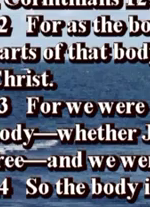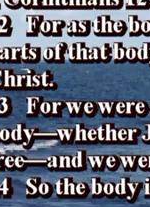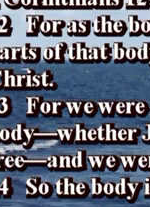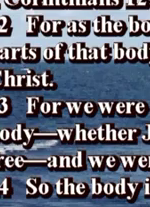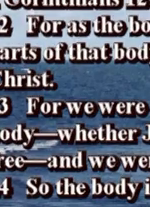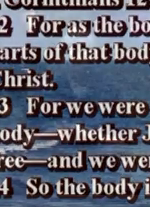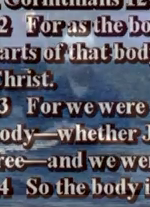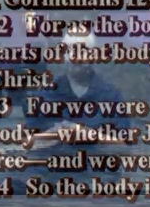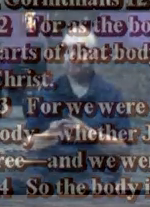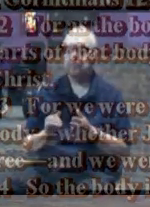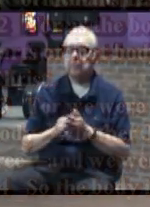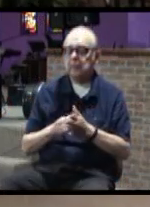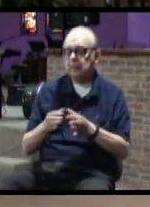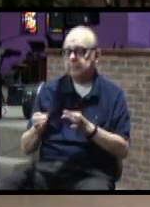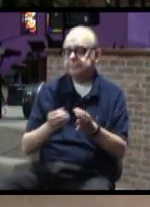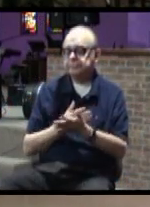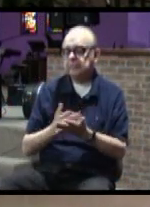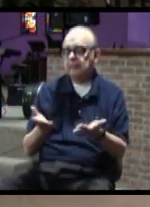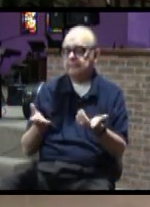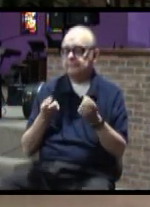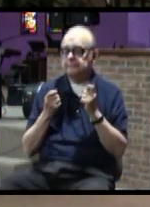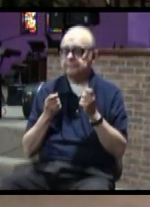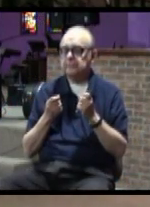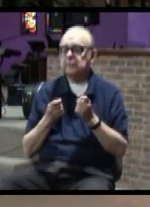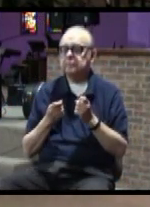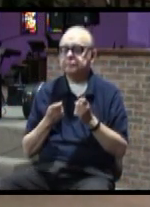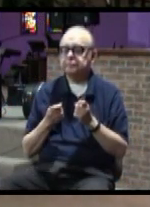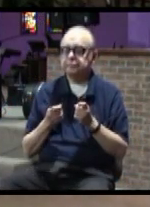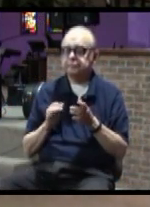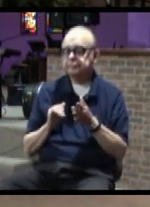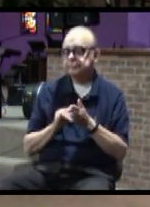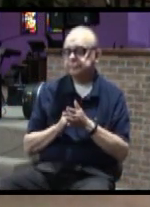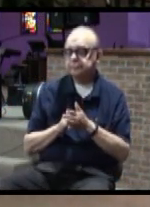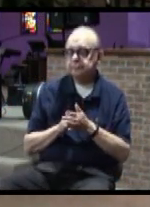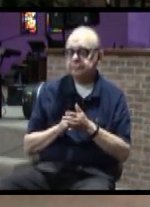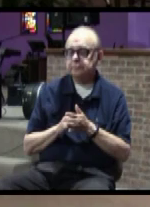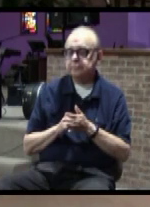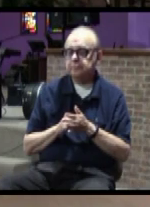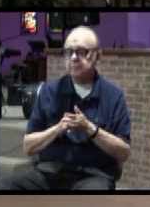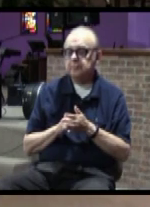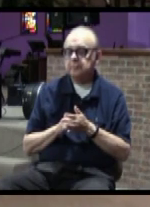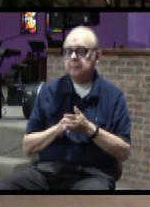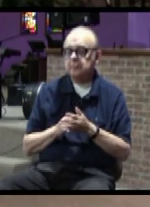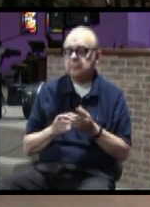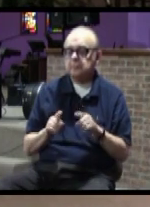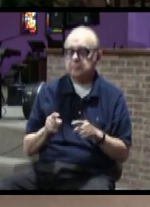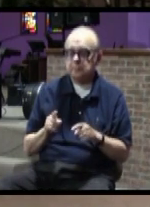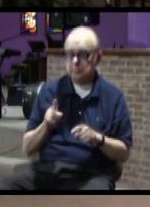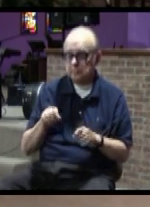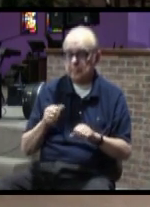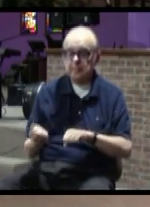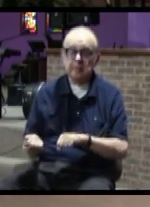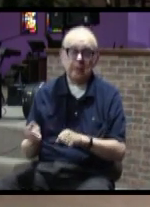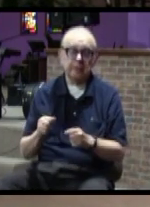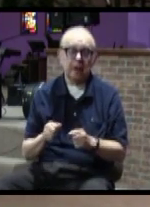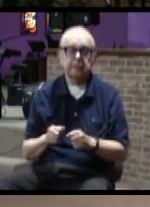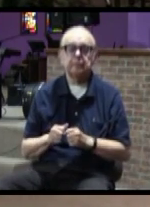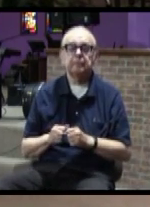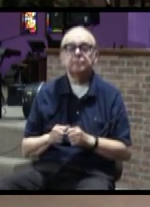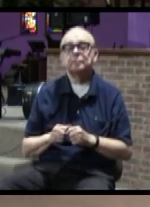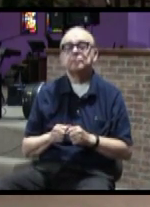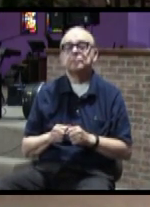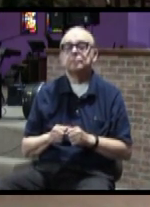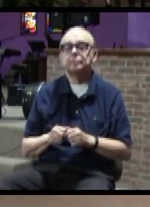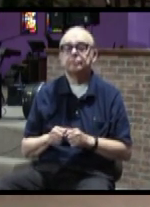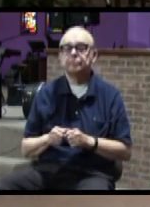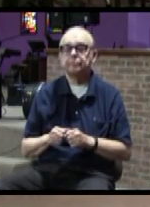right here and just explain something real quick. And that is this. When you were